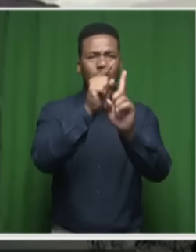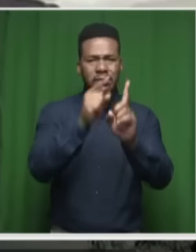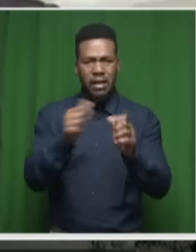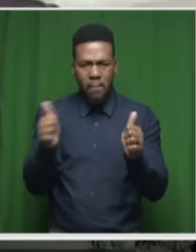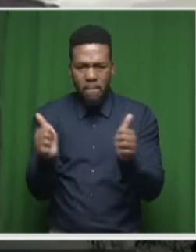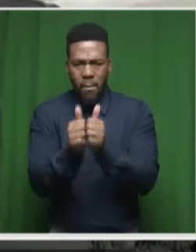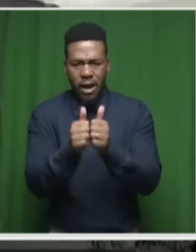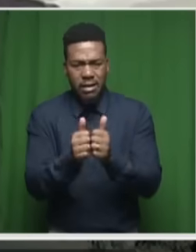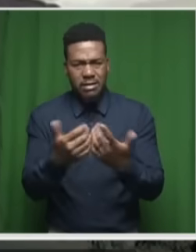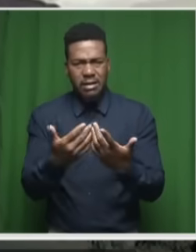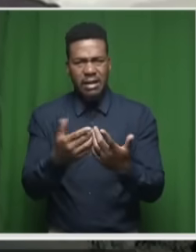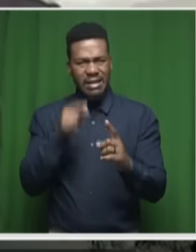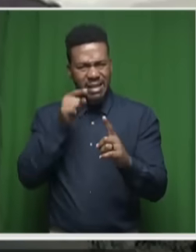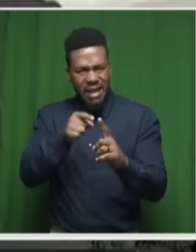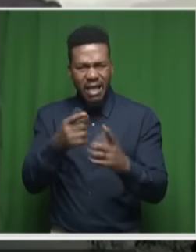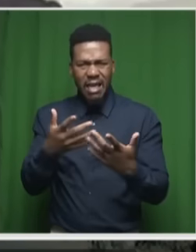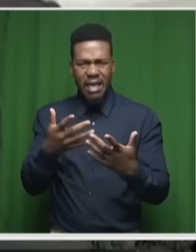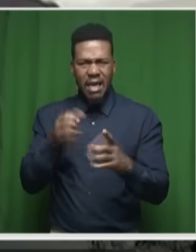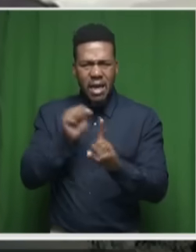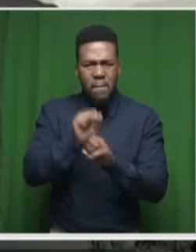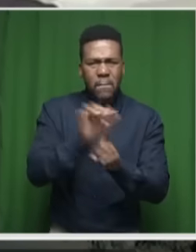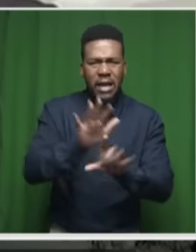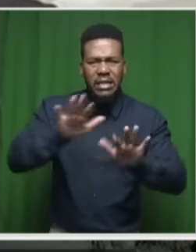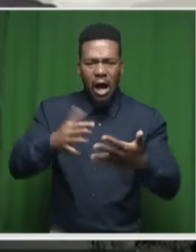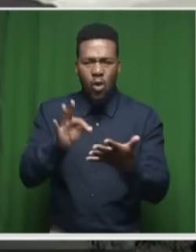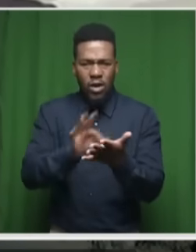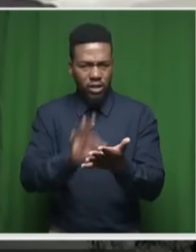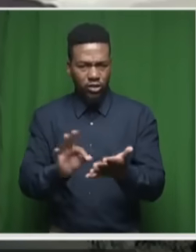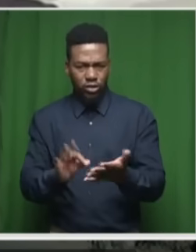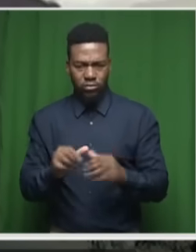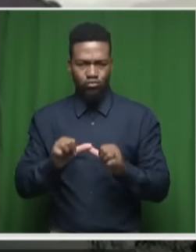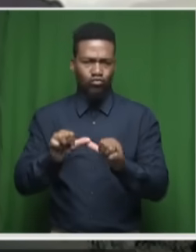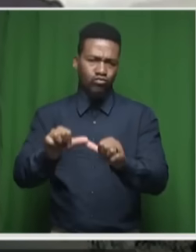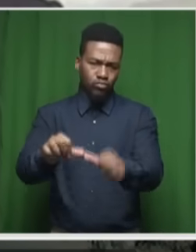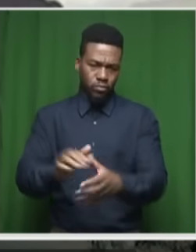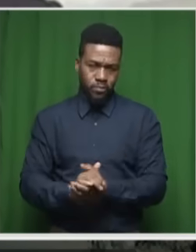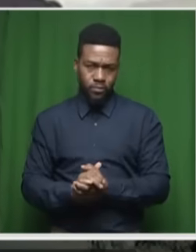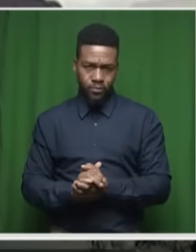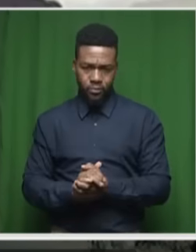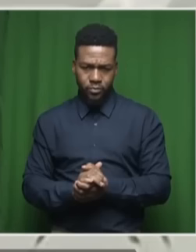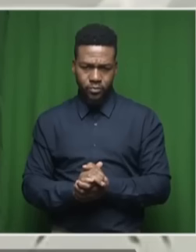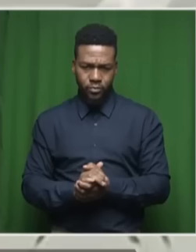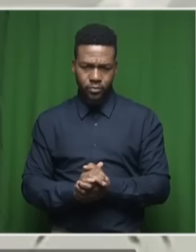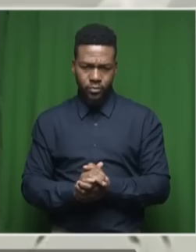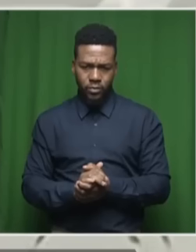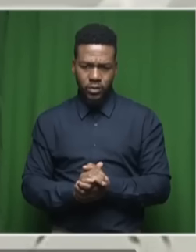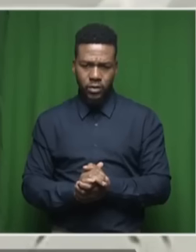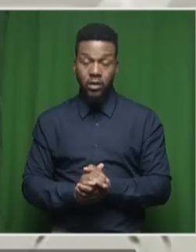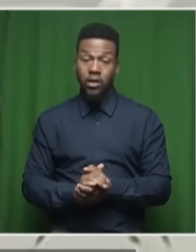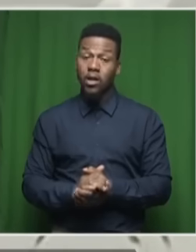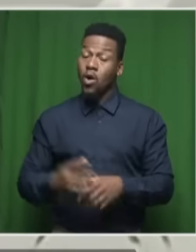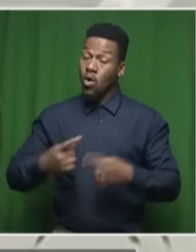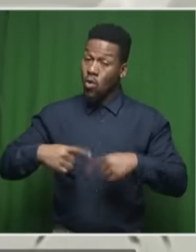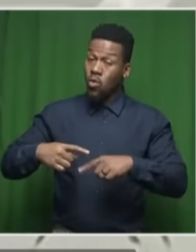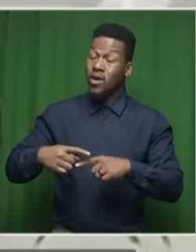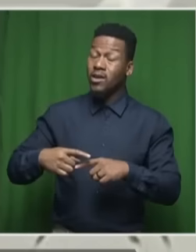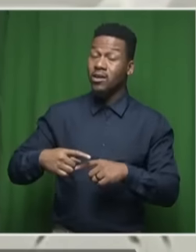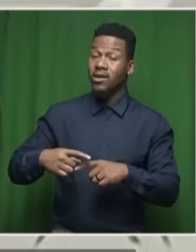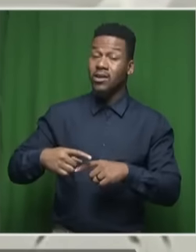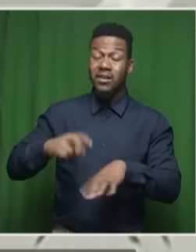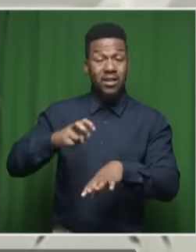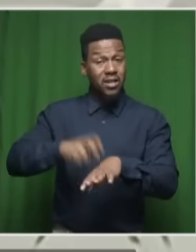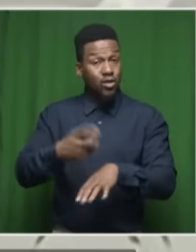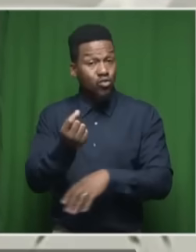on elections going forward? We still need to assess